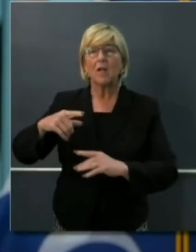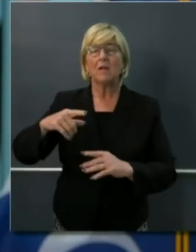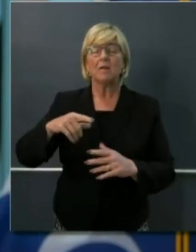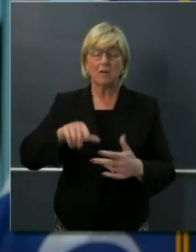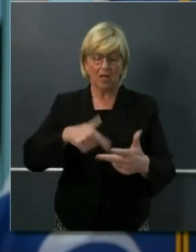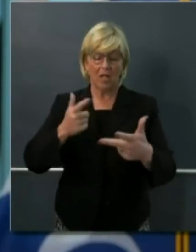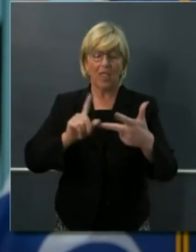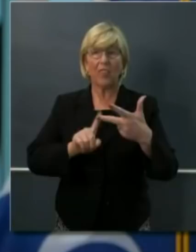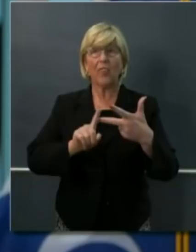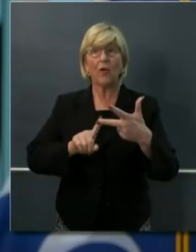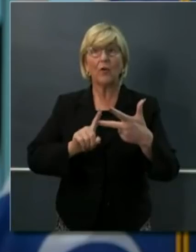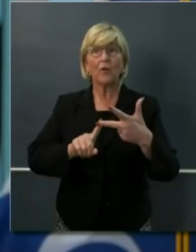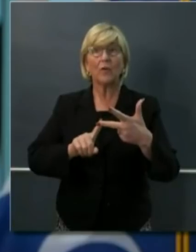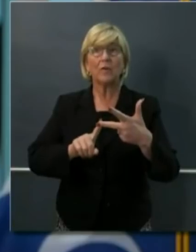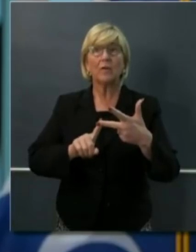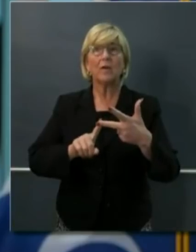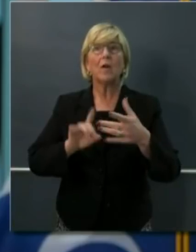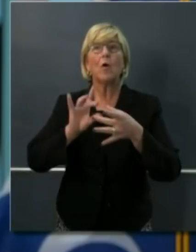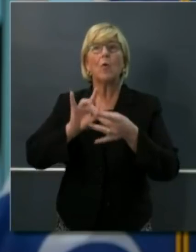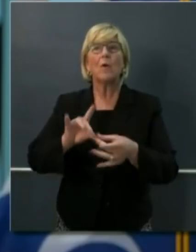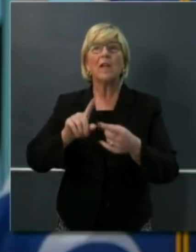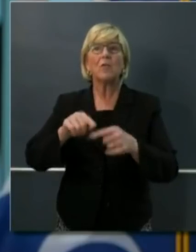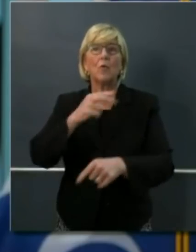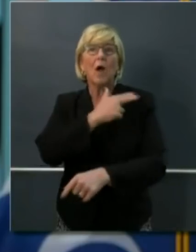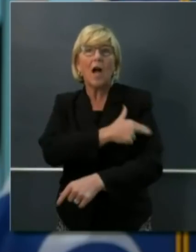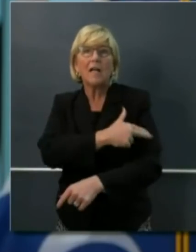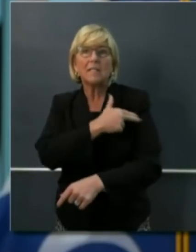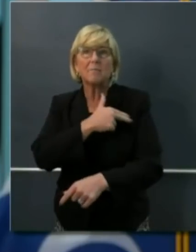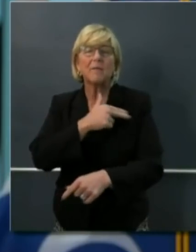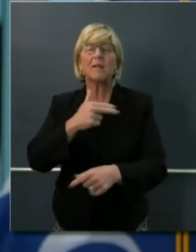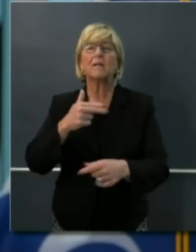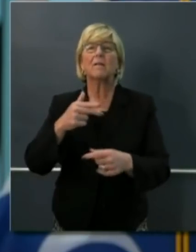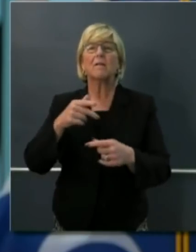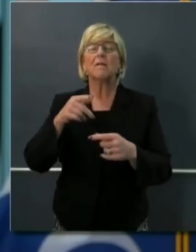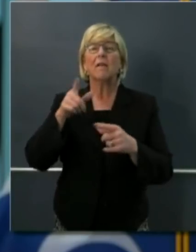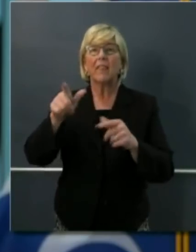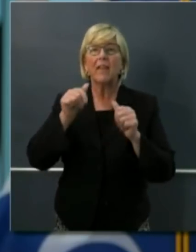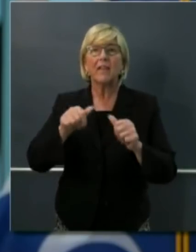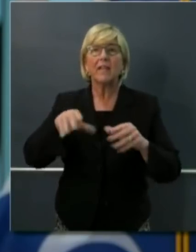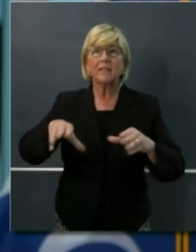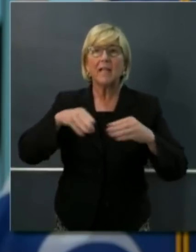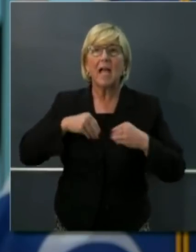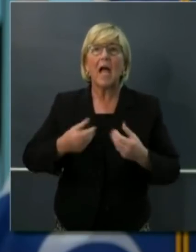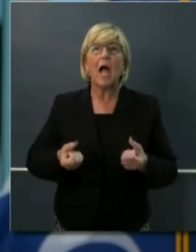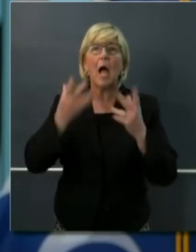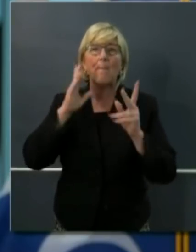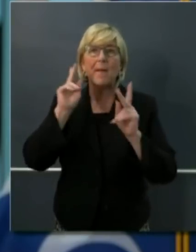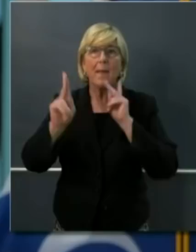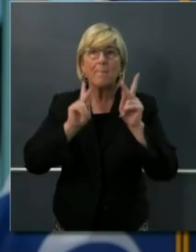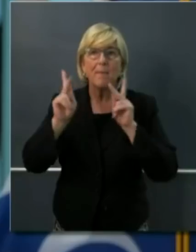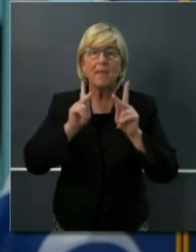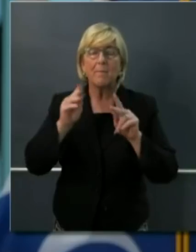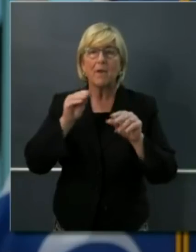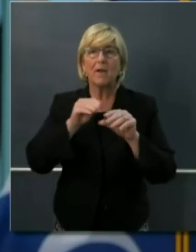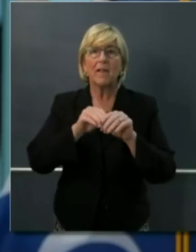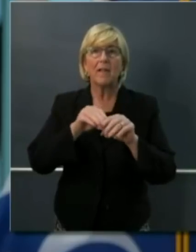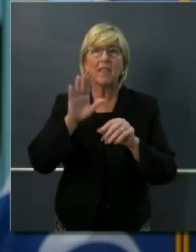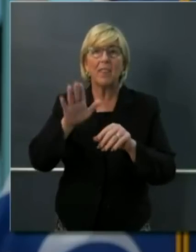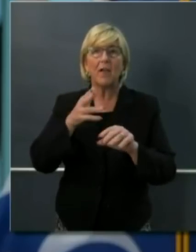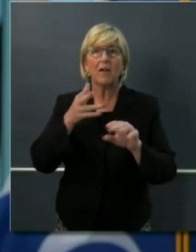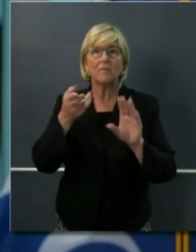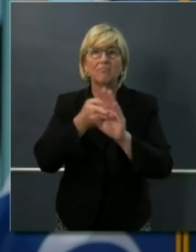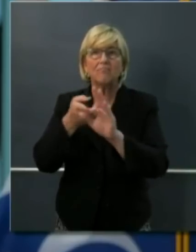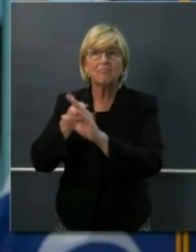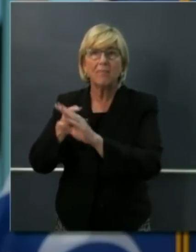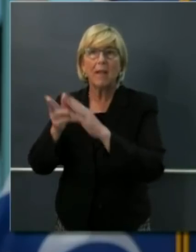third indicator was around hospital capacity, healthcare delivery capacity, not only within the hospital system, but the